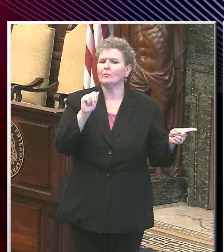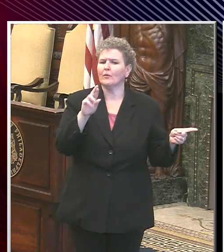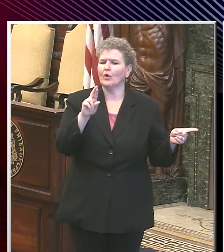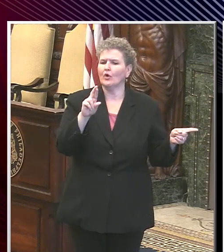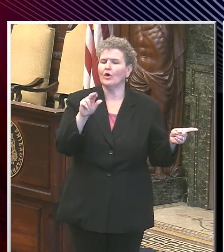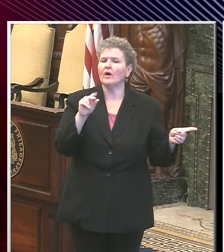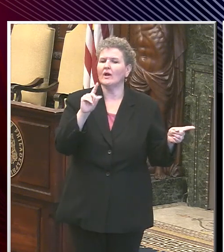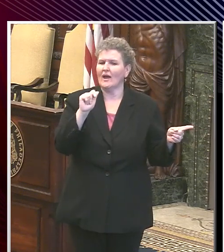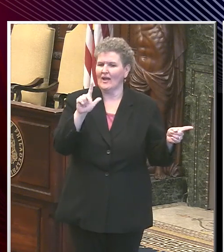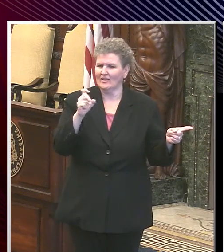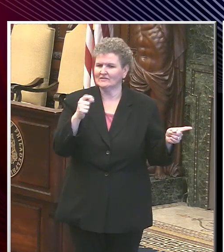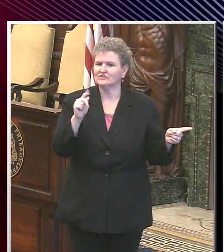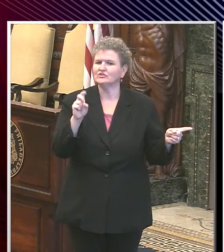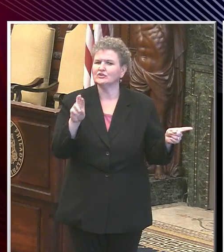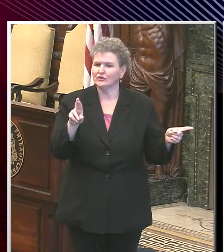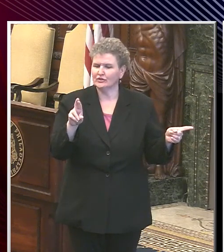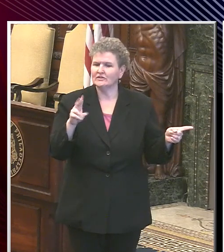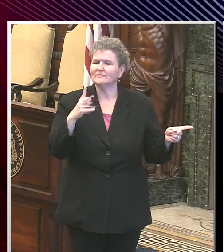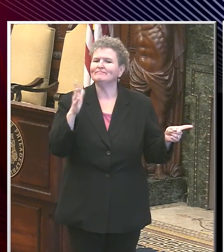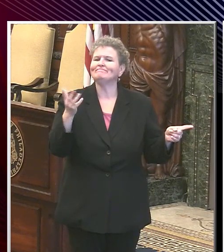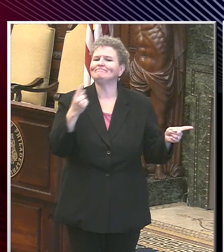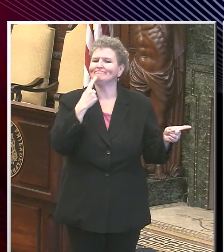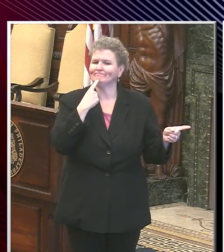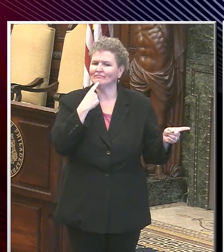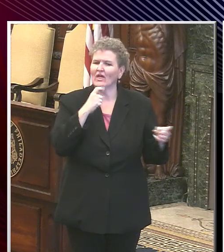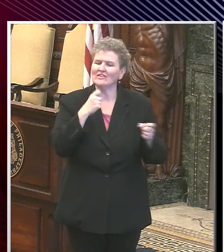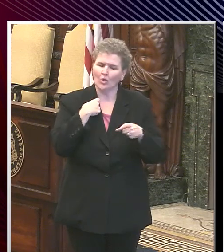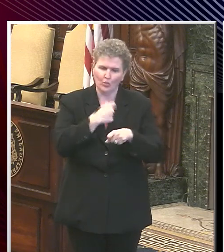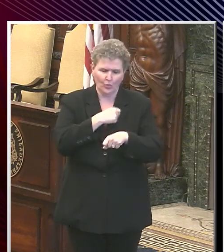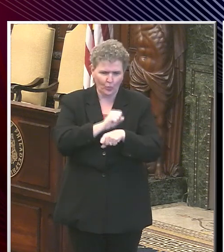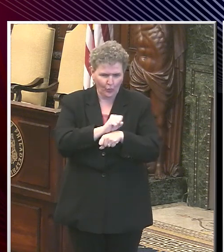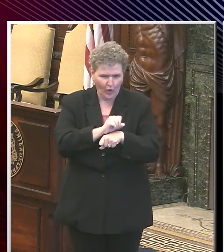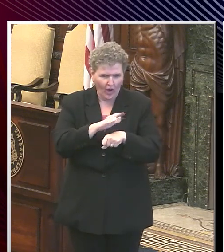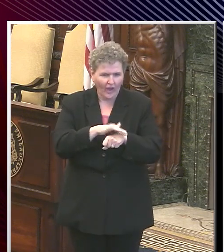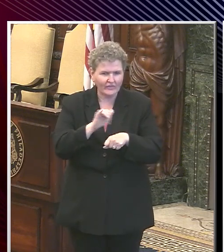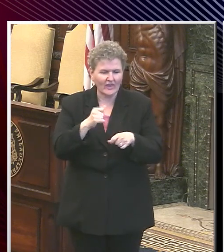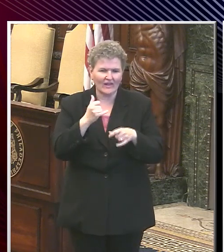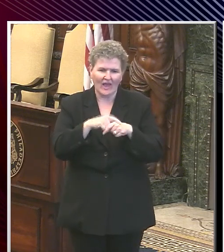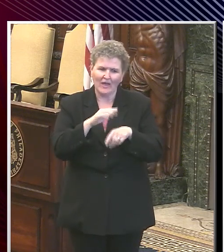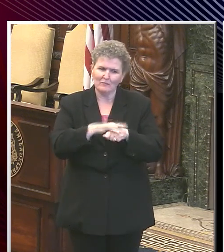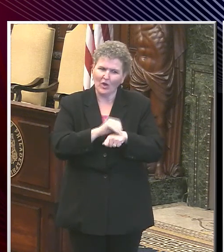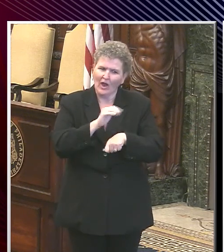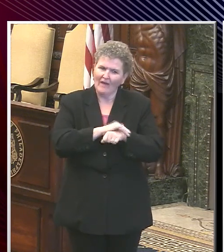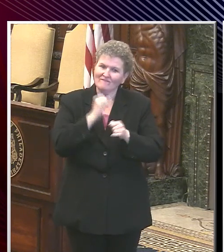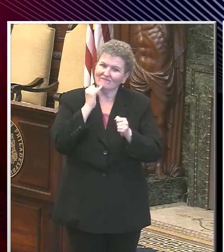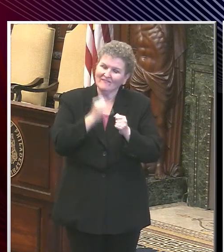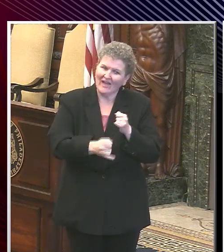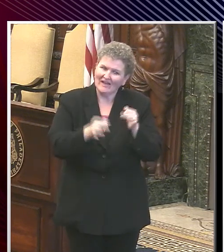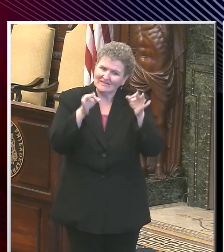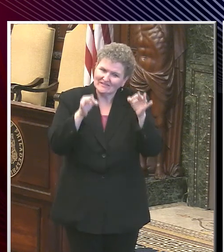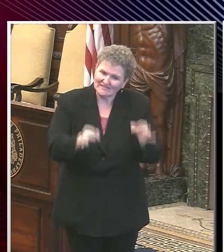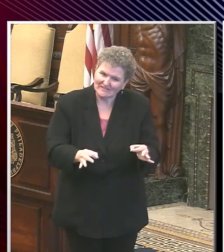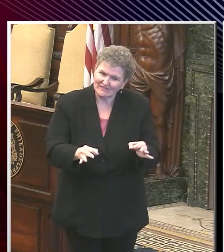we're working on that. I should be able to get back to folks and let them know a final decision on that soon. Okay.